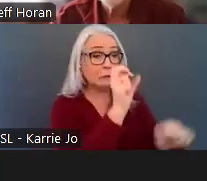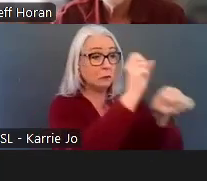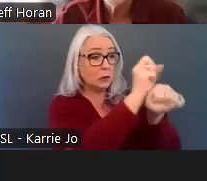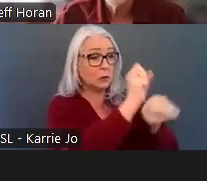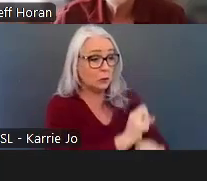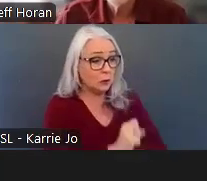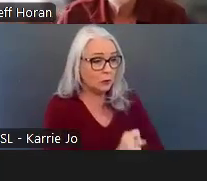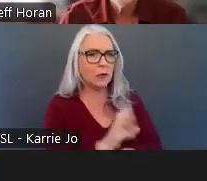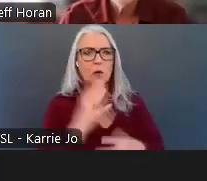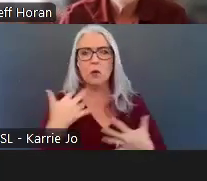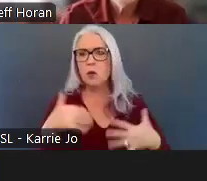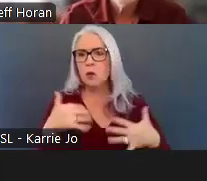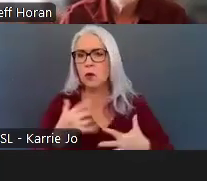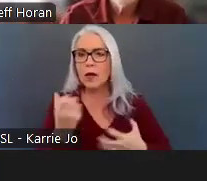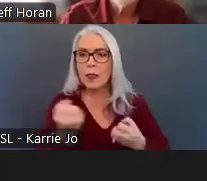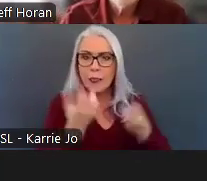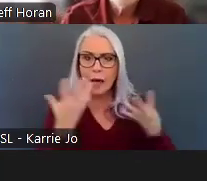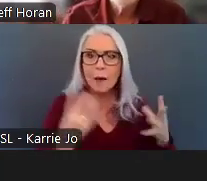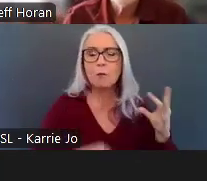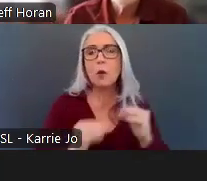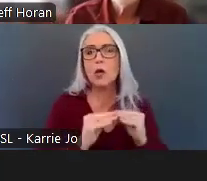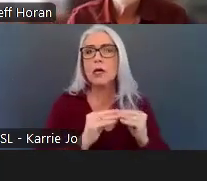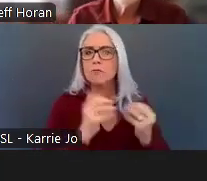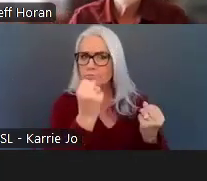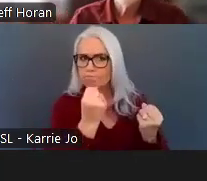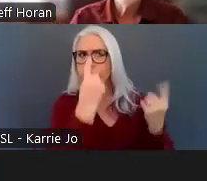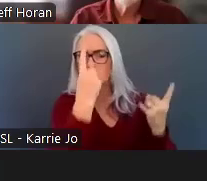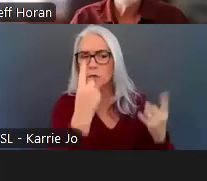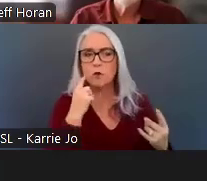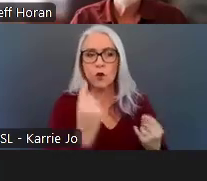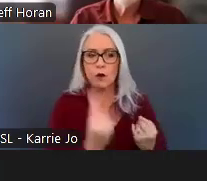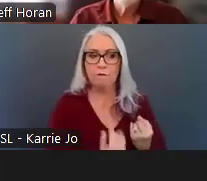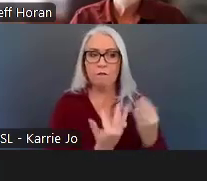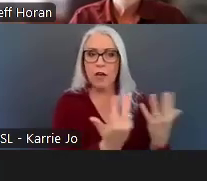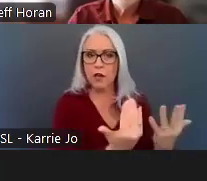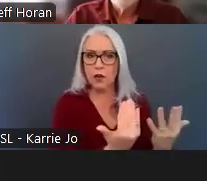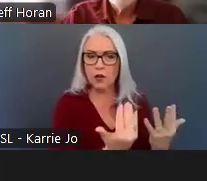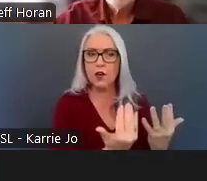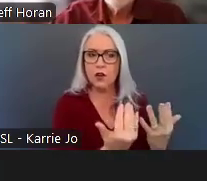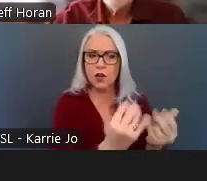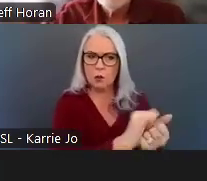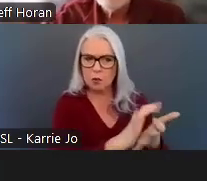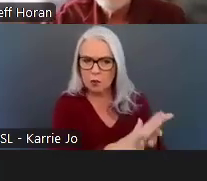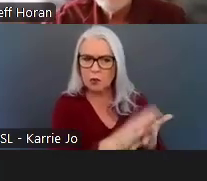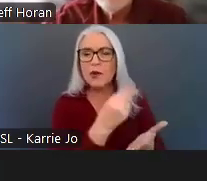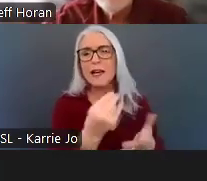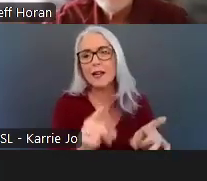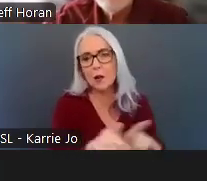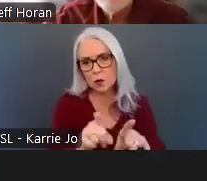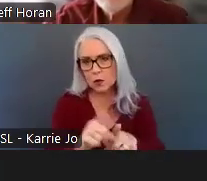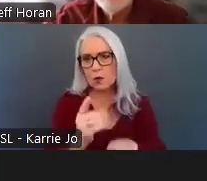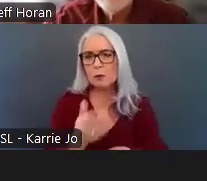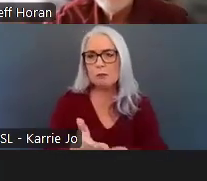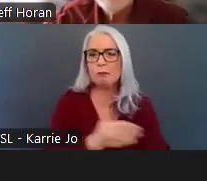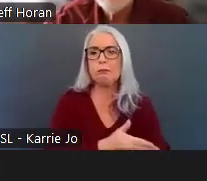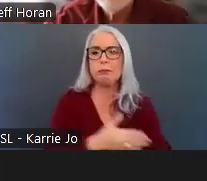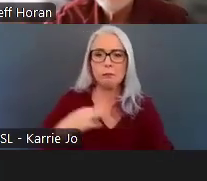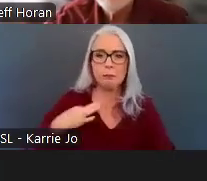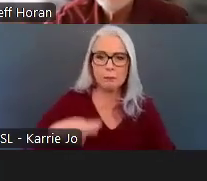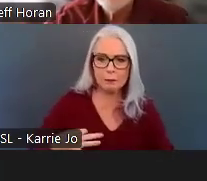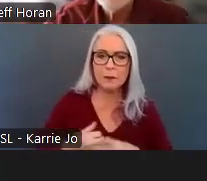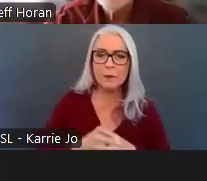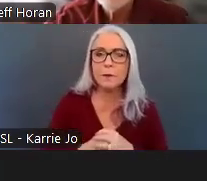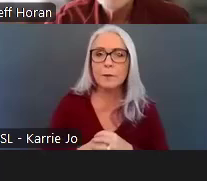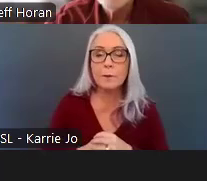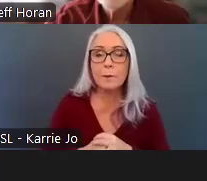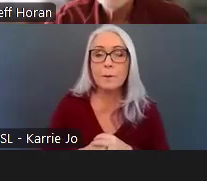more appreciation for fire, and both the destructive forces as well as the rejuvenating forces that fire can bring. So when I